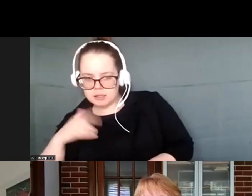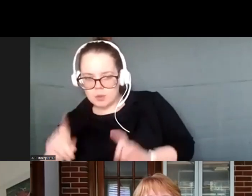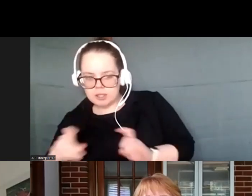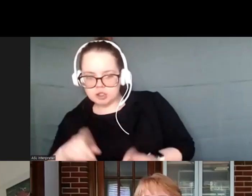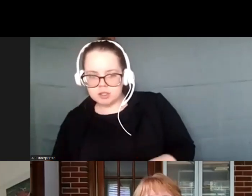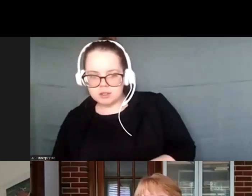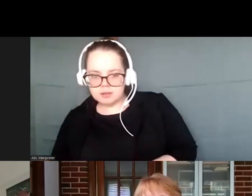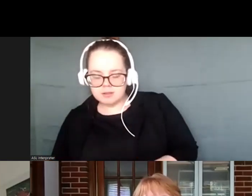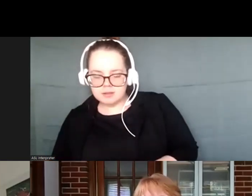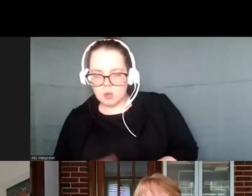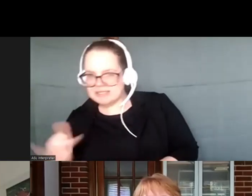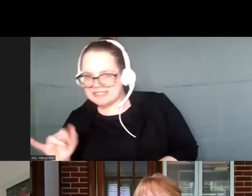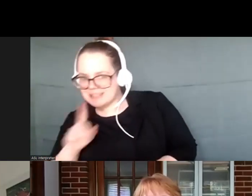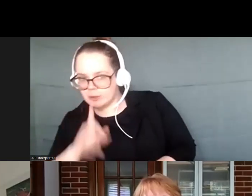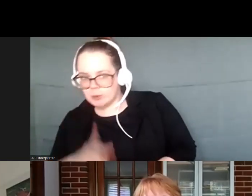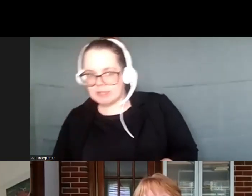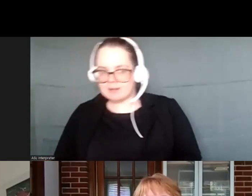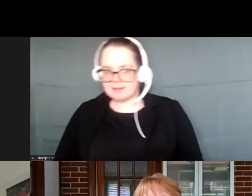You're still muted.